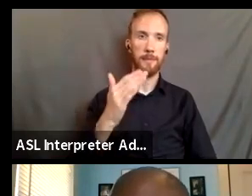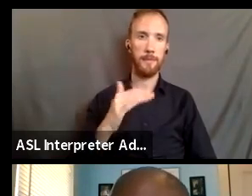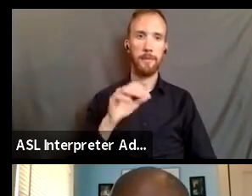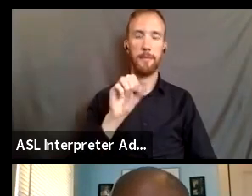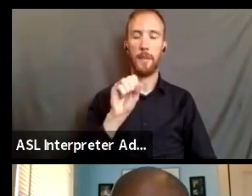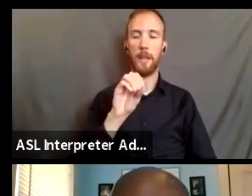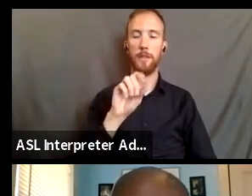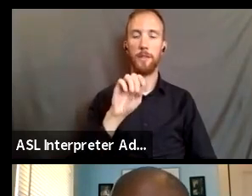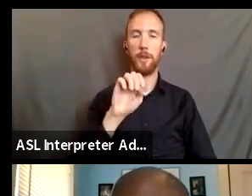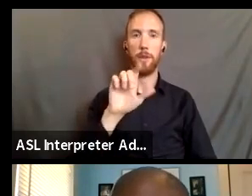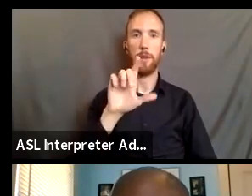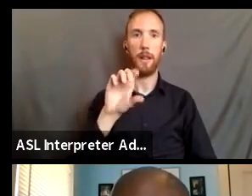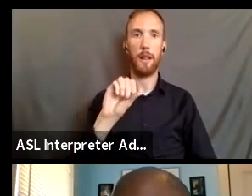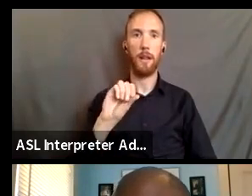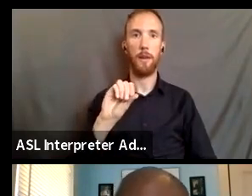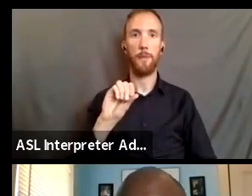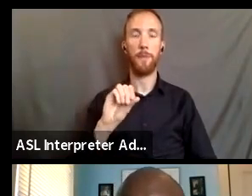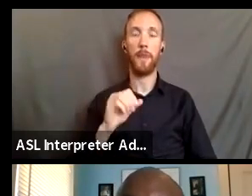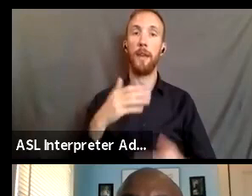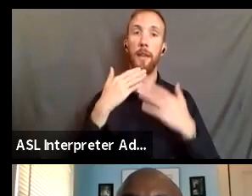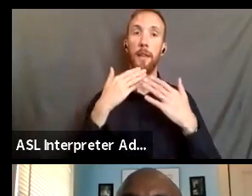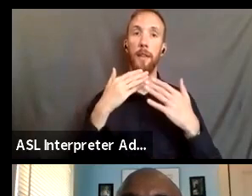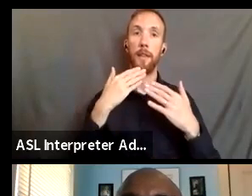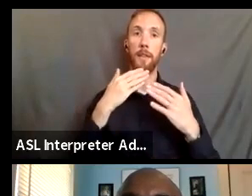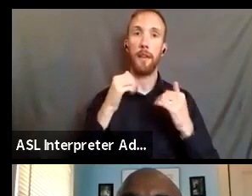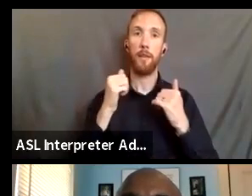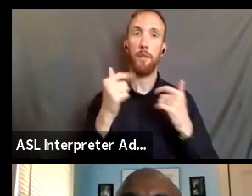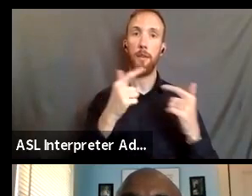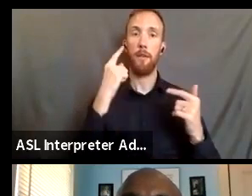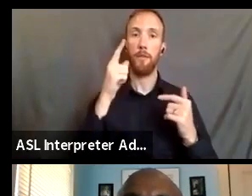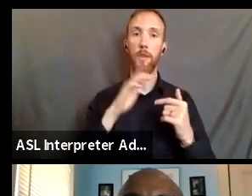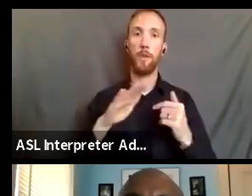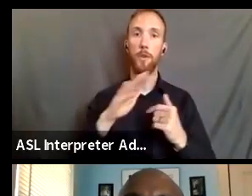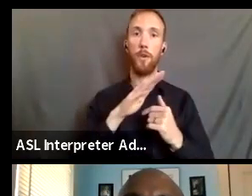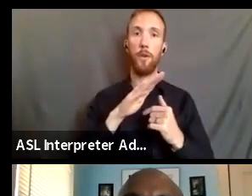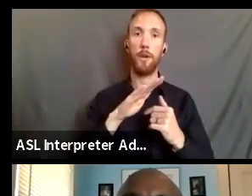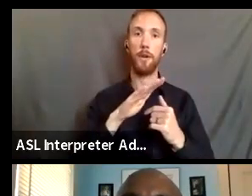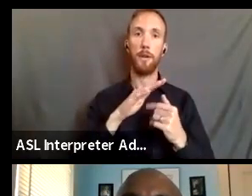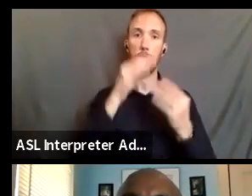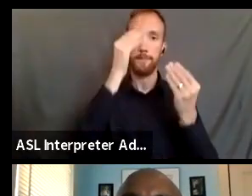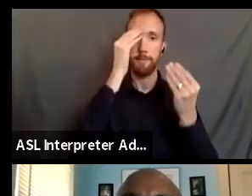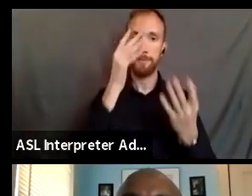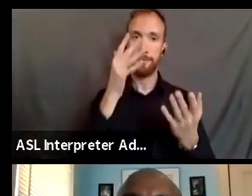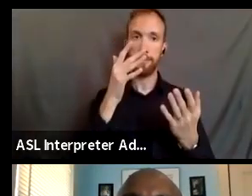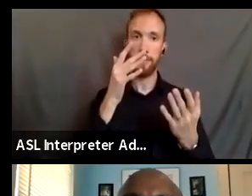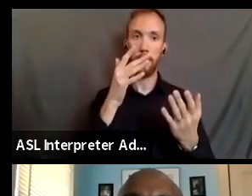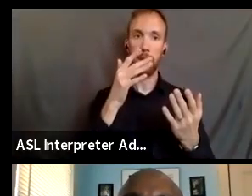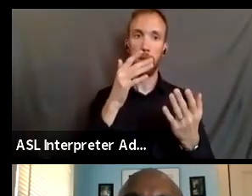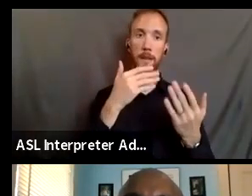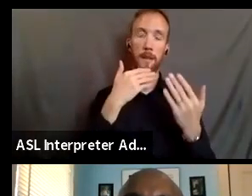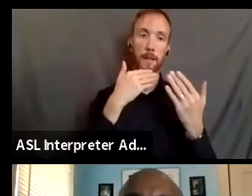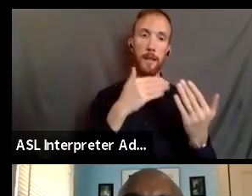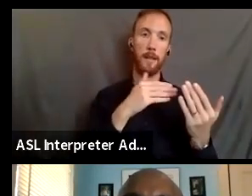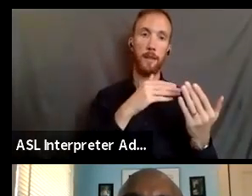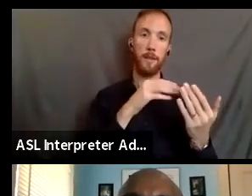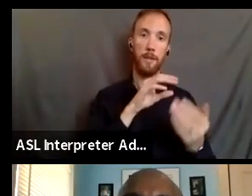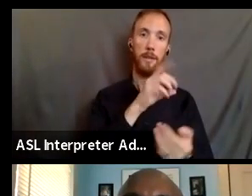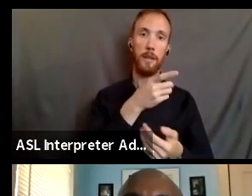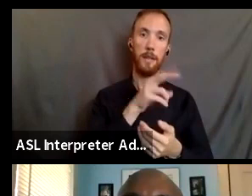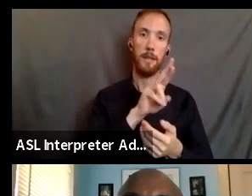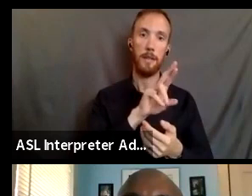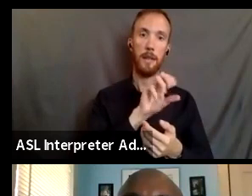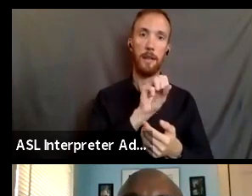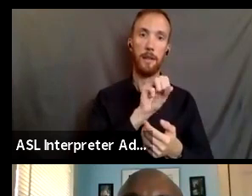you for for everyone's uh input and and uh lindy and and uh dr sweeney thank you for all the all the